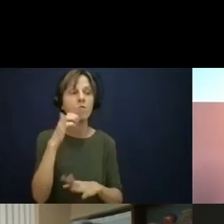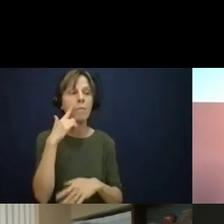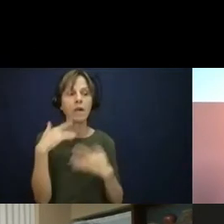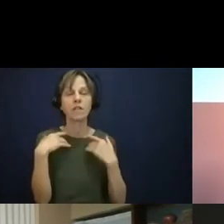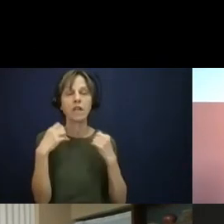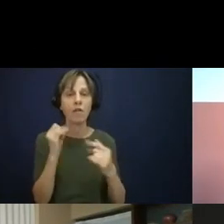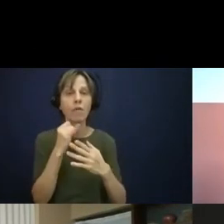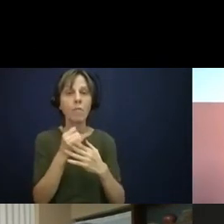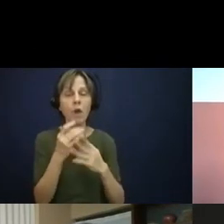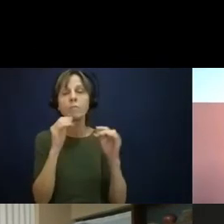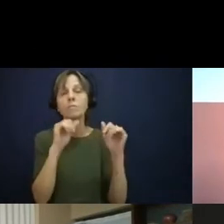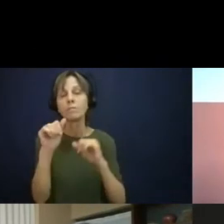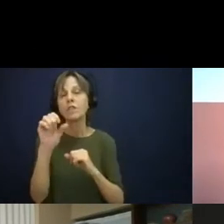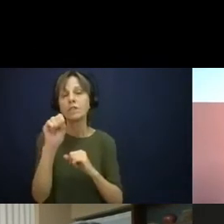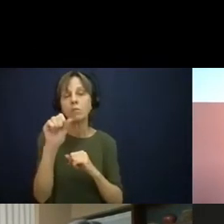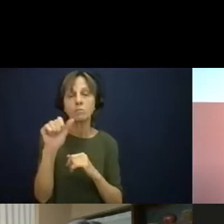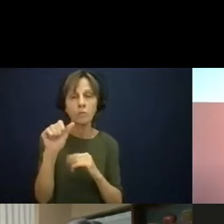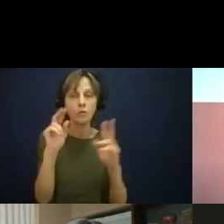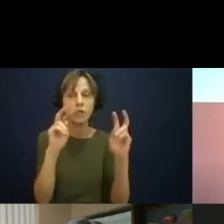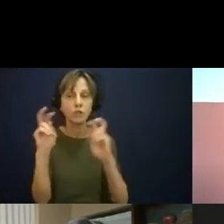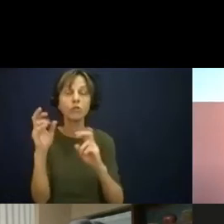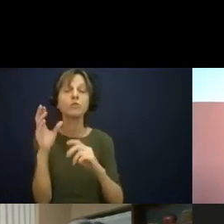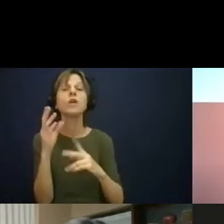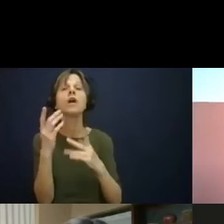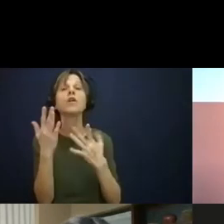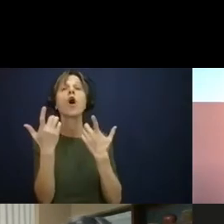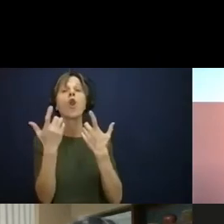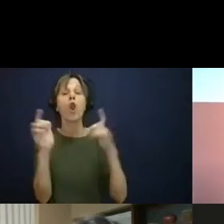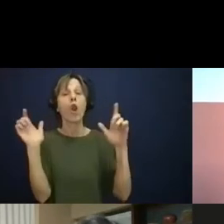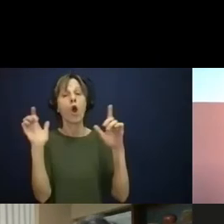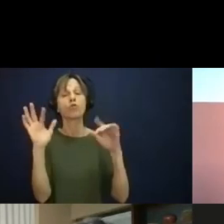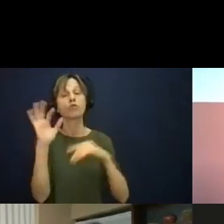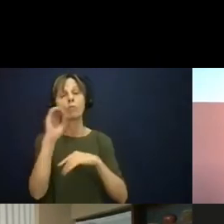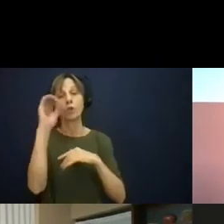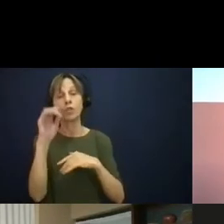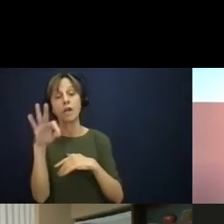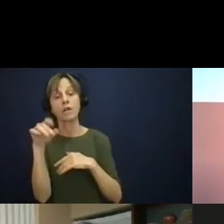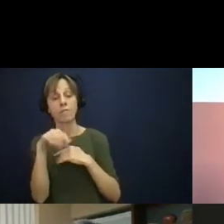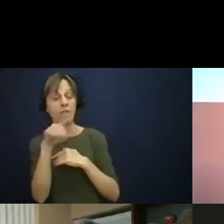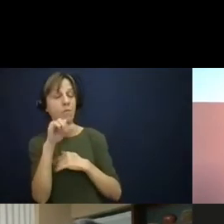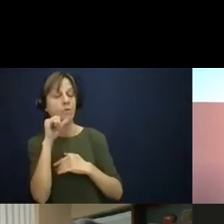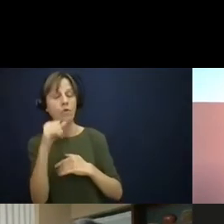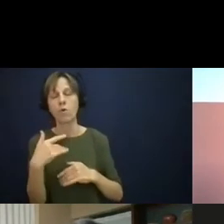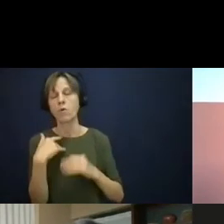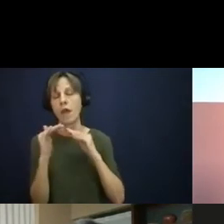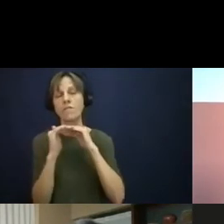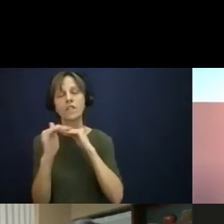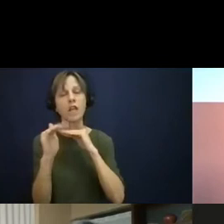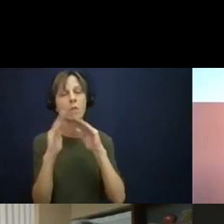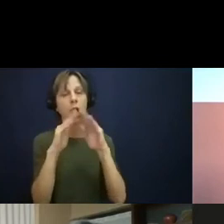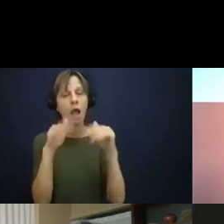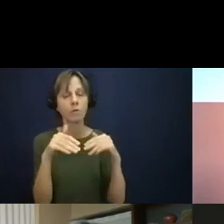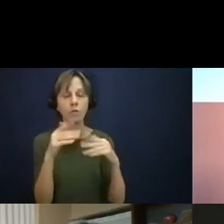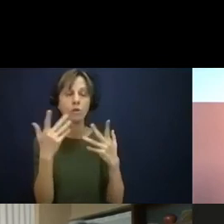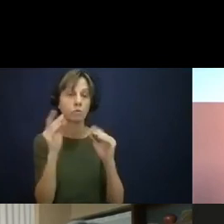might have substance use issues, and a large proportion of them do not have stable housing or are unhoused.